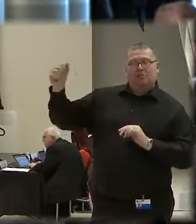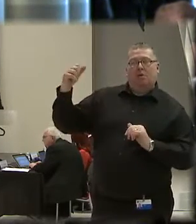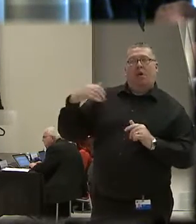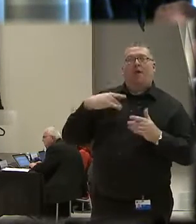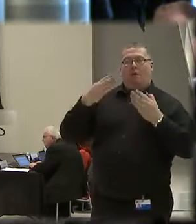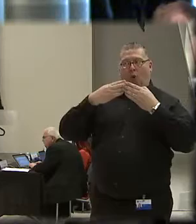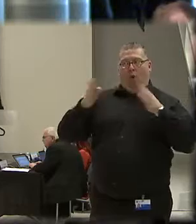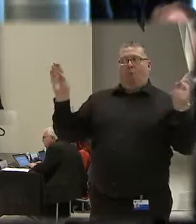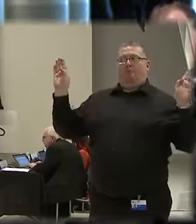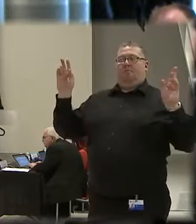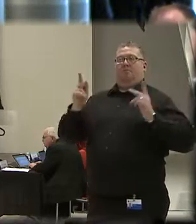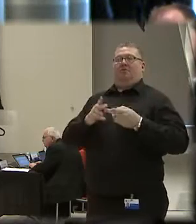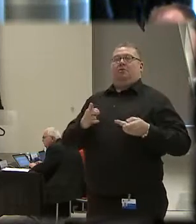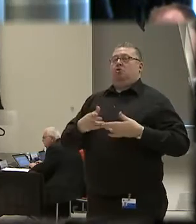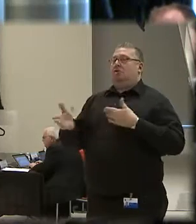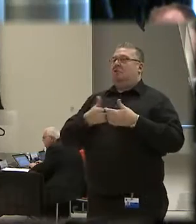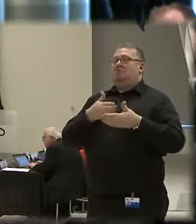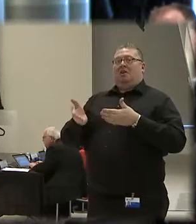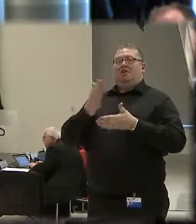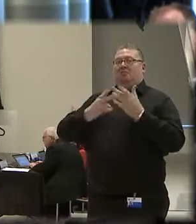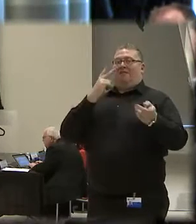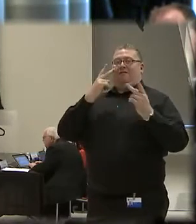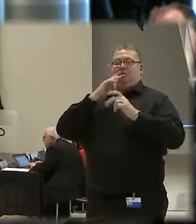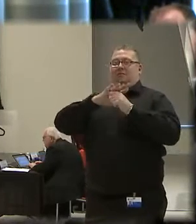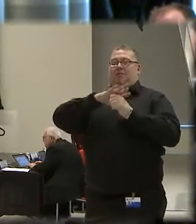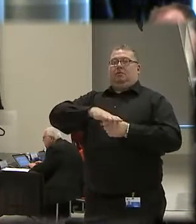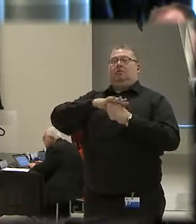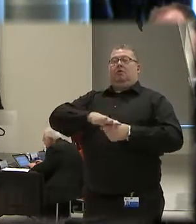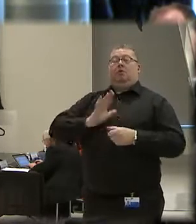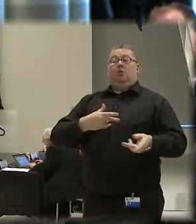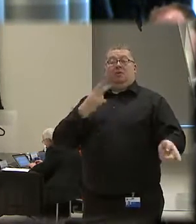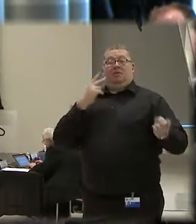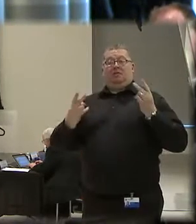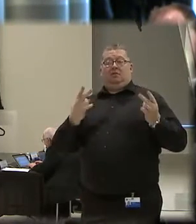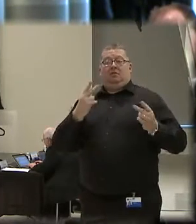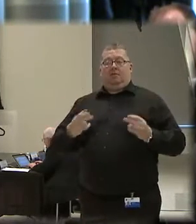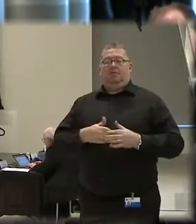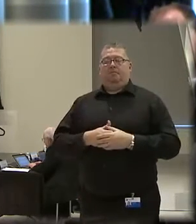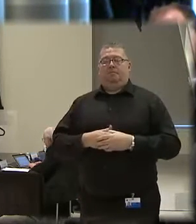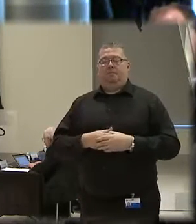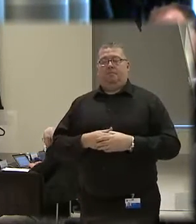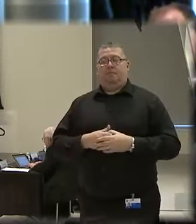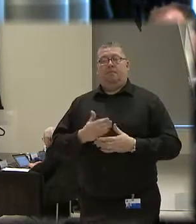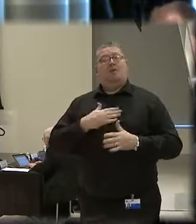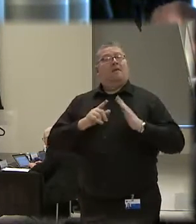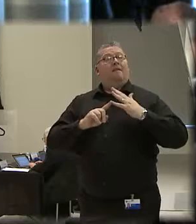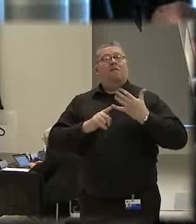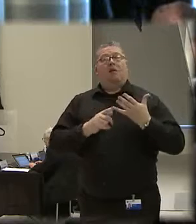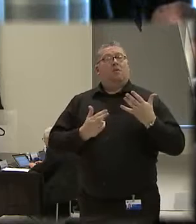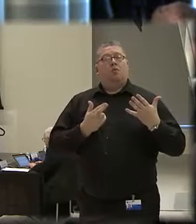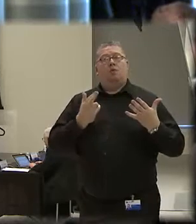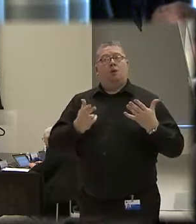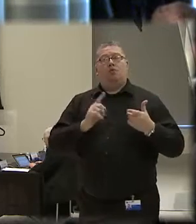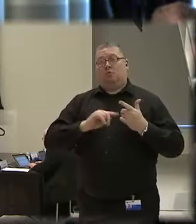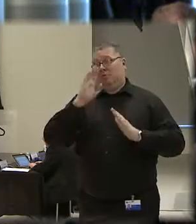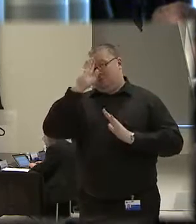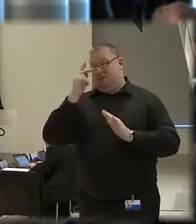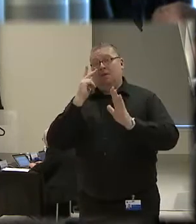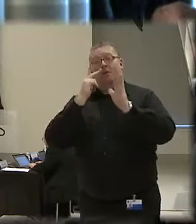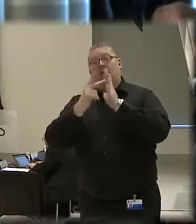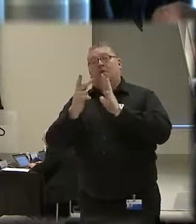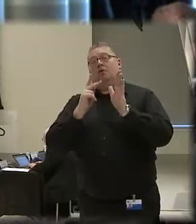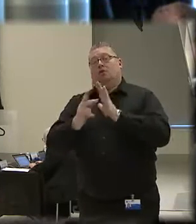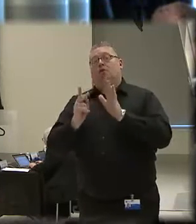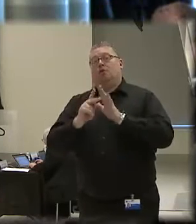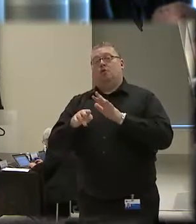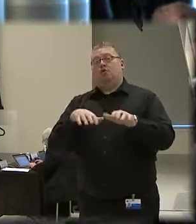open posture despite some of the visible tension that lingers. My fifth recommendation is to anticipate traffic